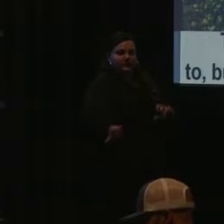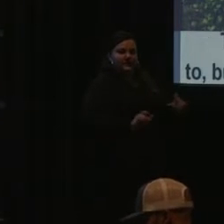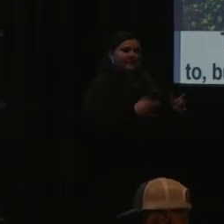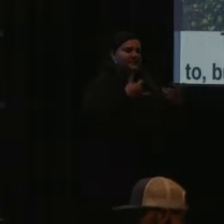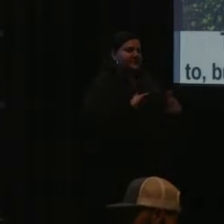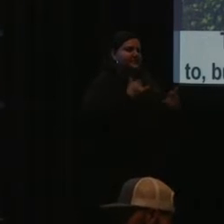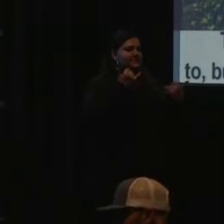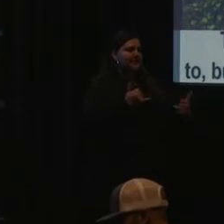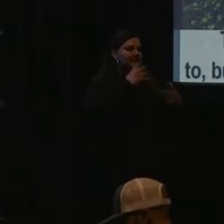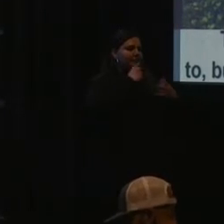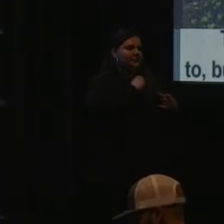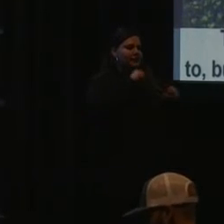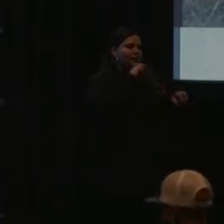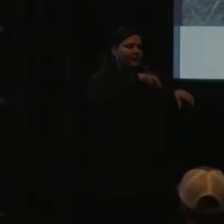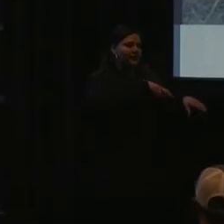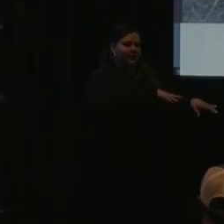river today.